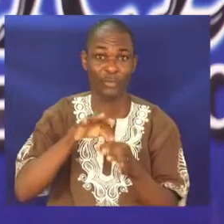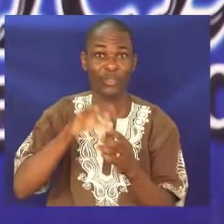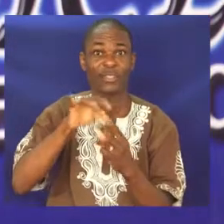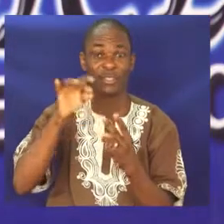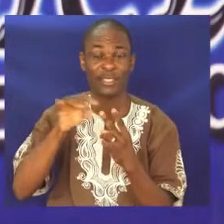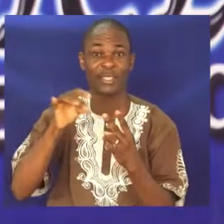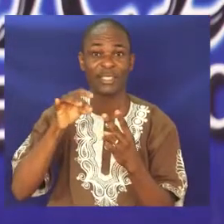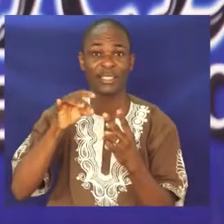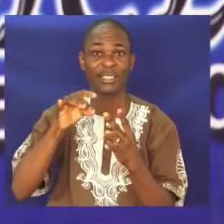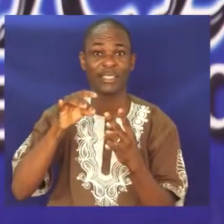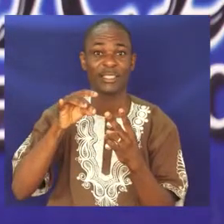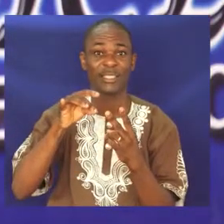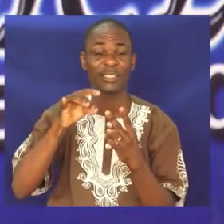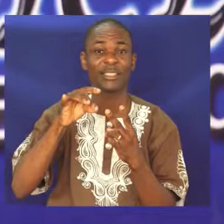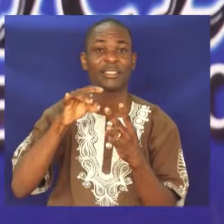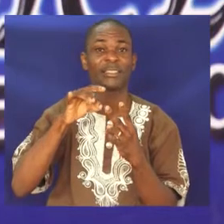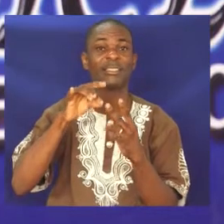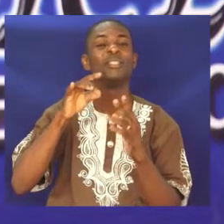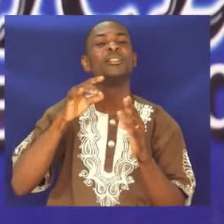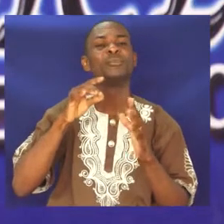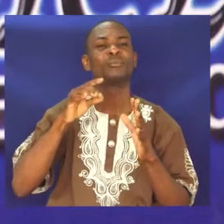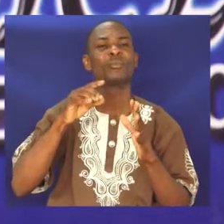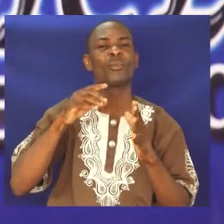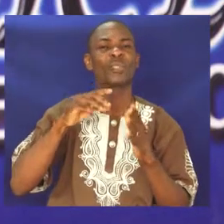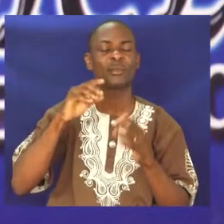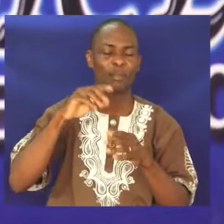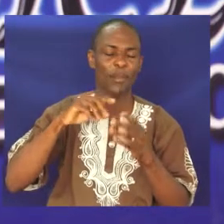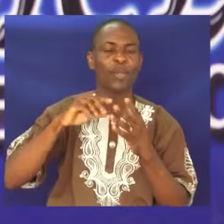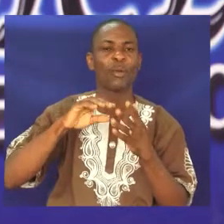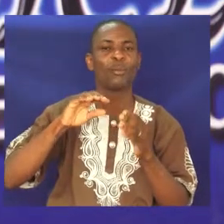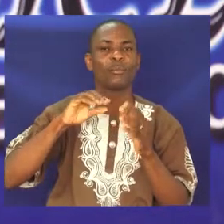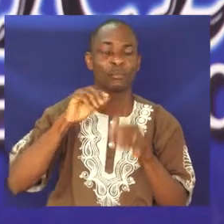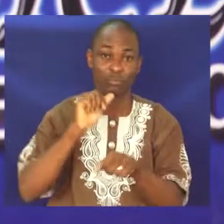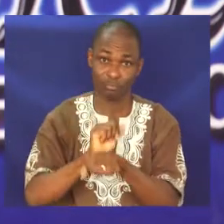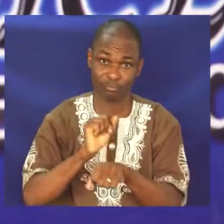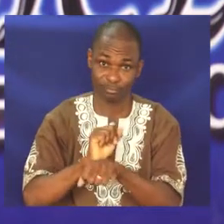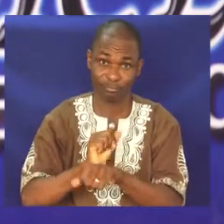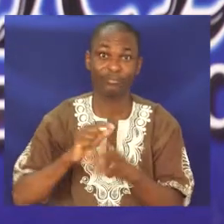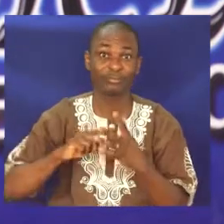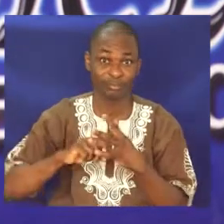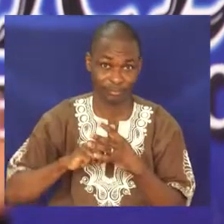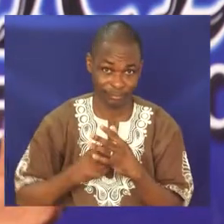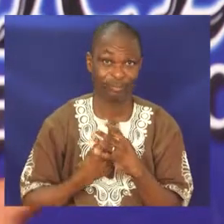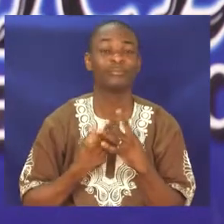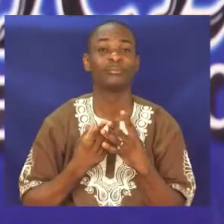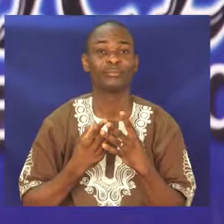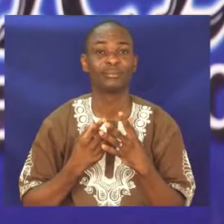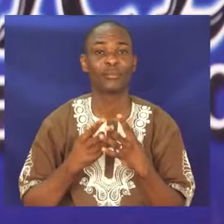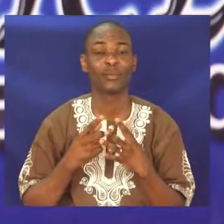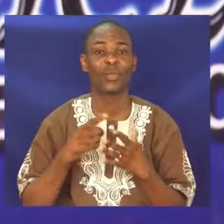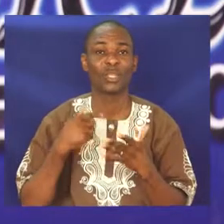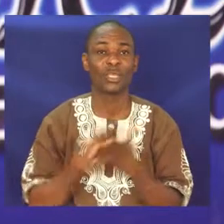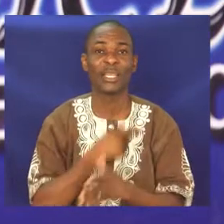dwaso na obehye njumadie ase se obebu oman no so mine nyina de